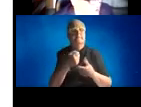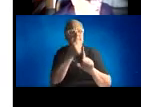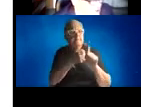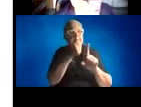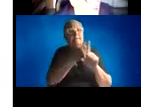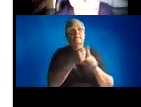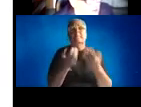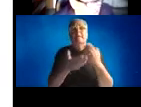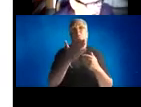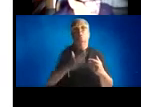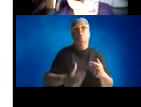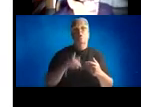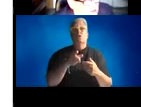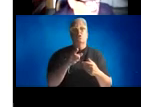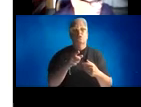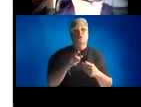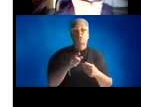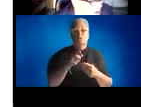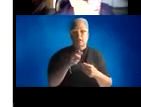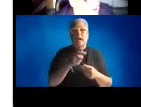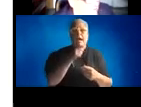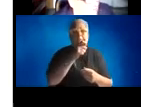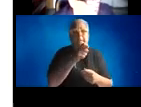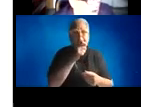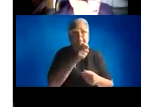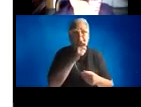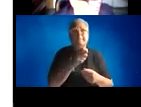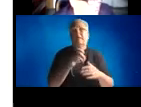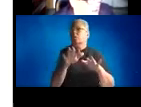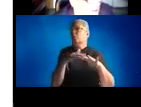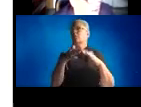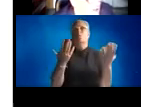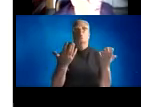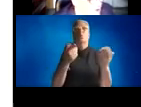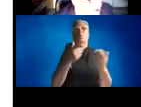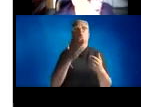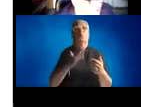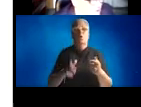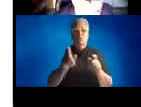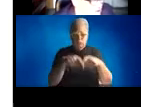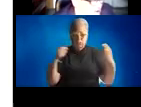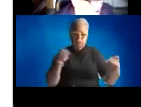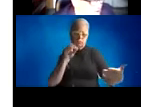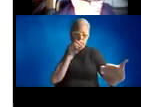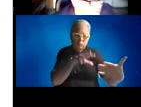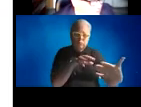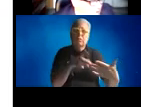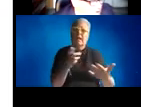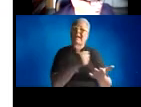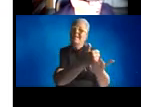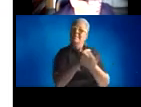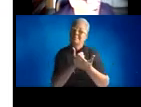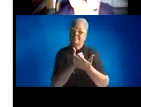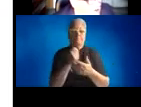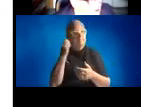television. These figures catch in people's minds if people have them. So here is someone from